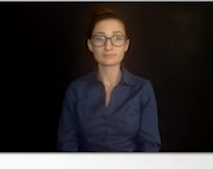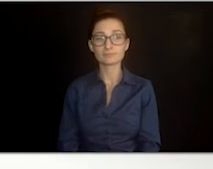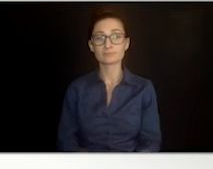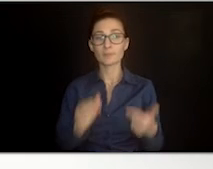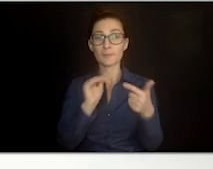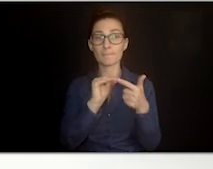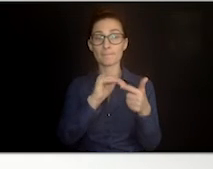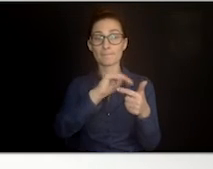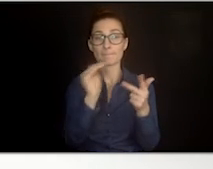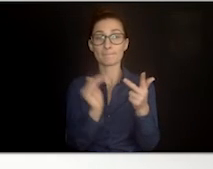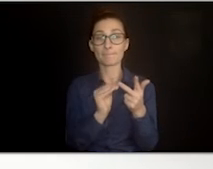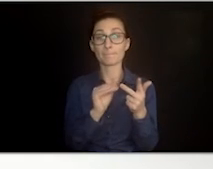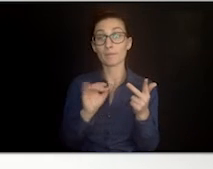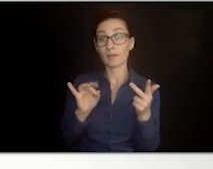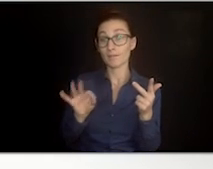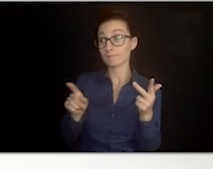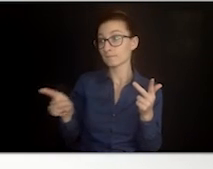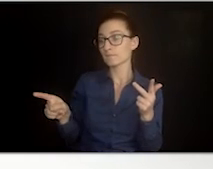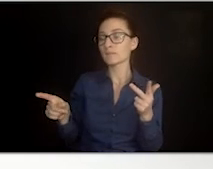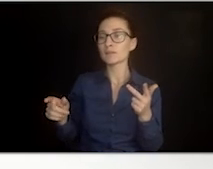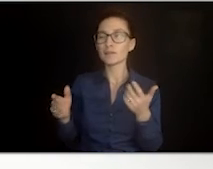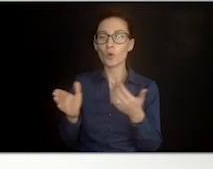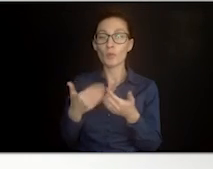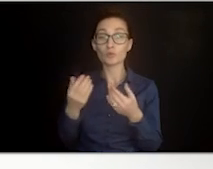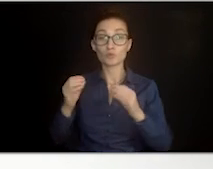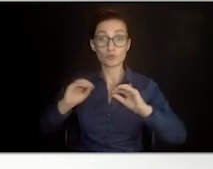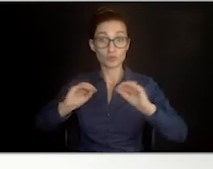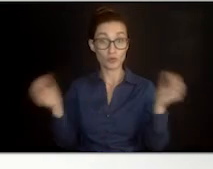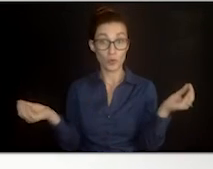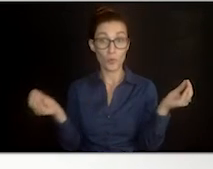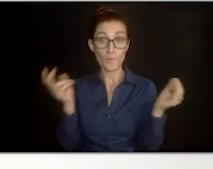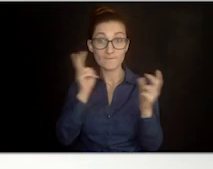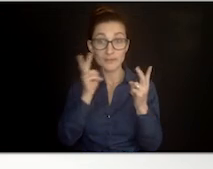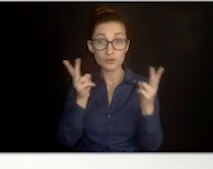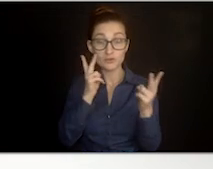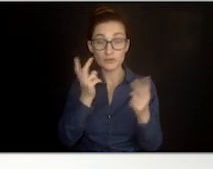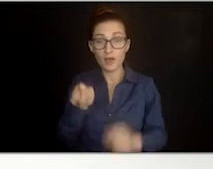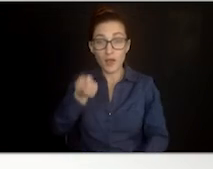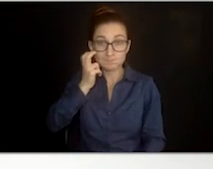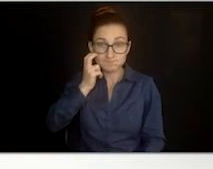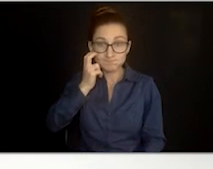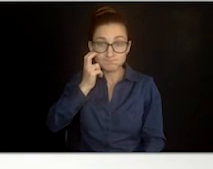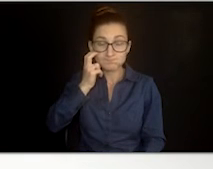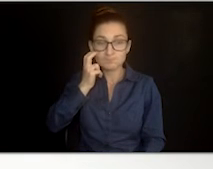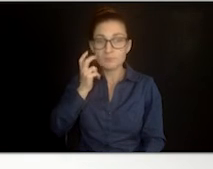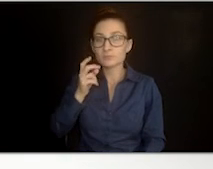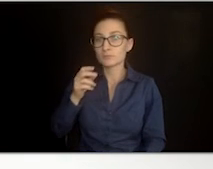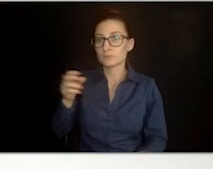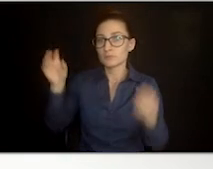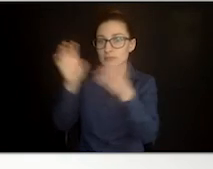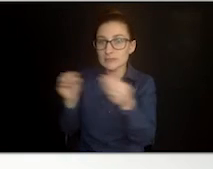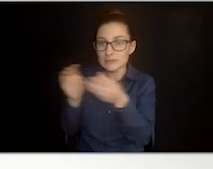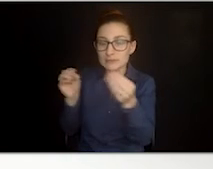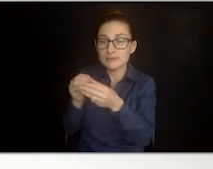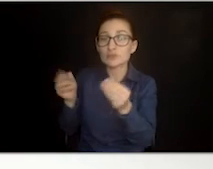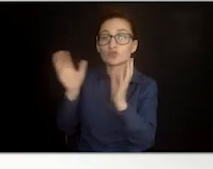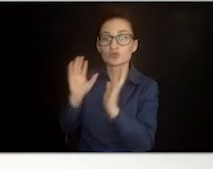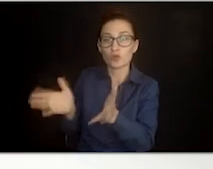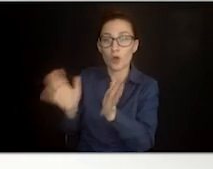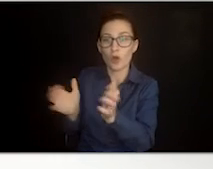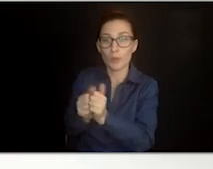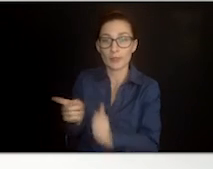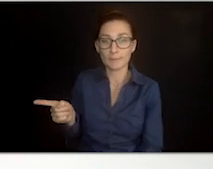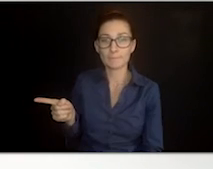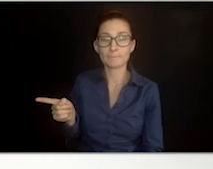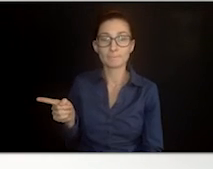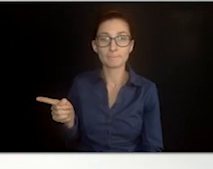If you have a child that has almost no vision or no vision, talk to them. They can't see what's happening around